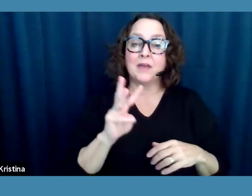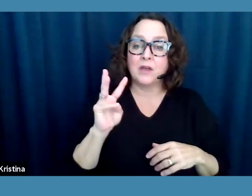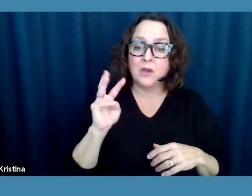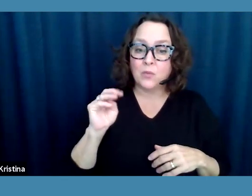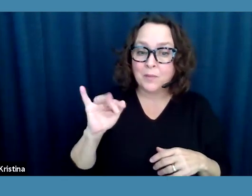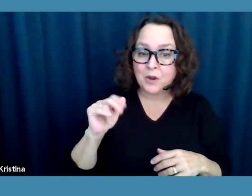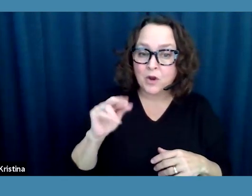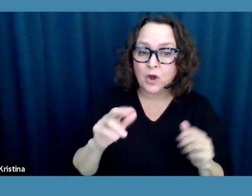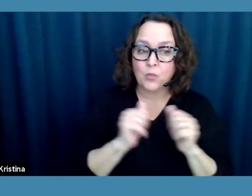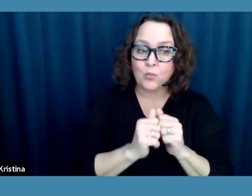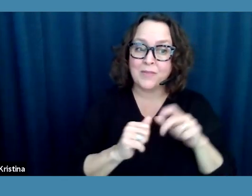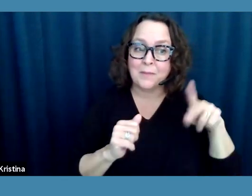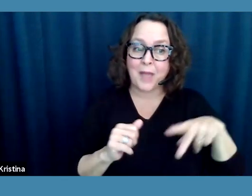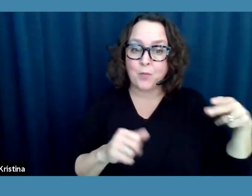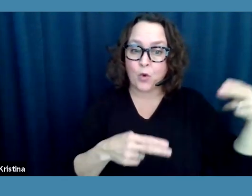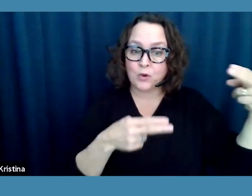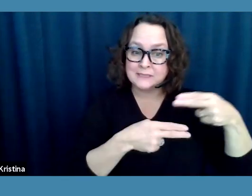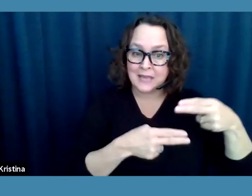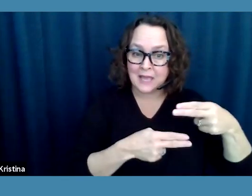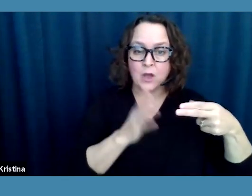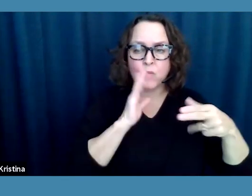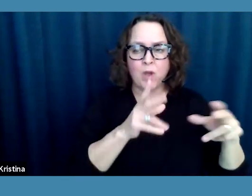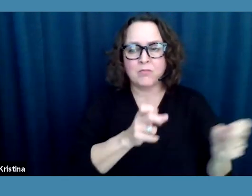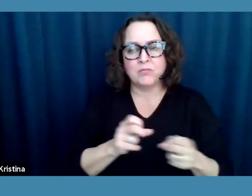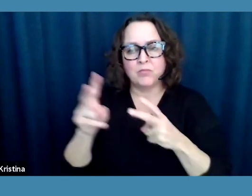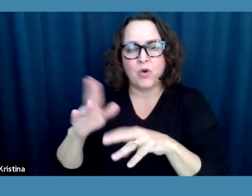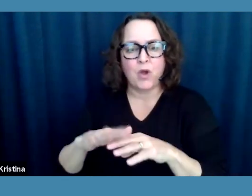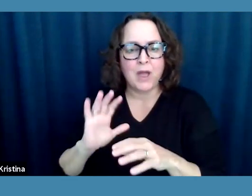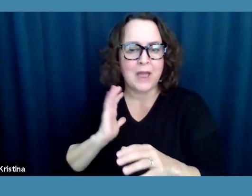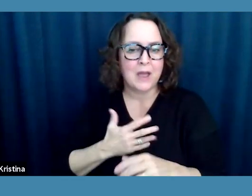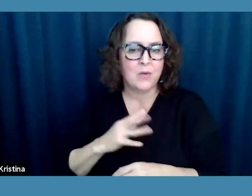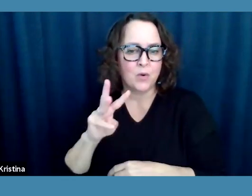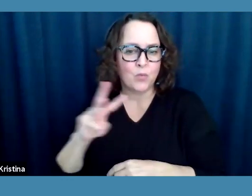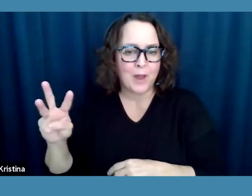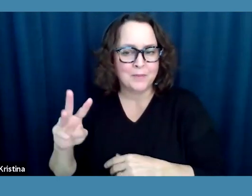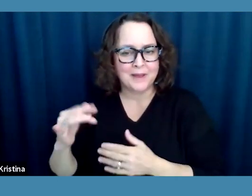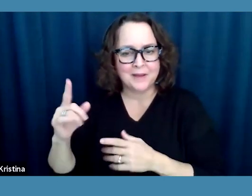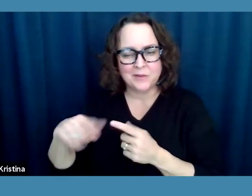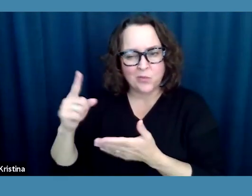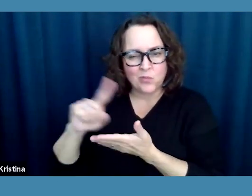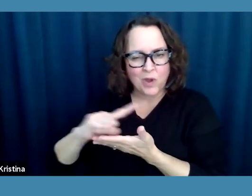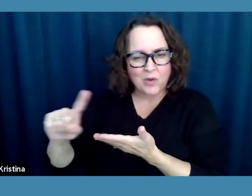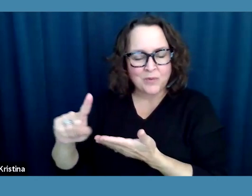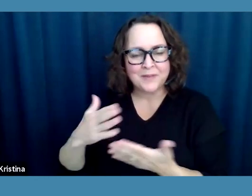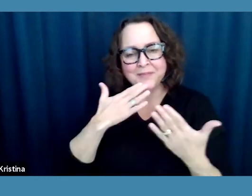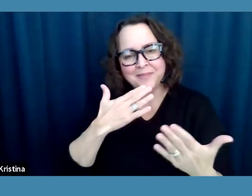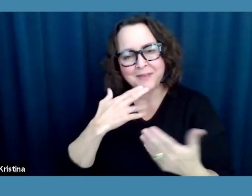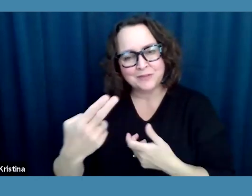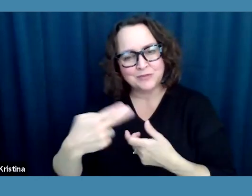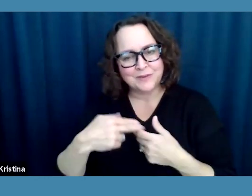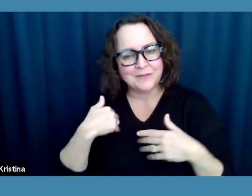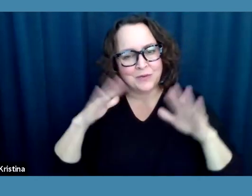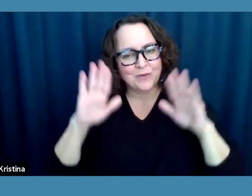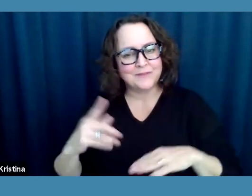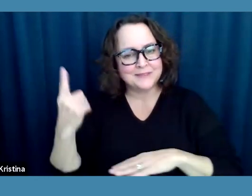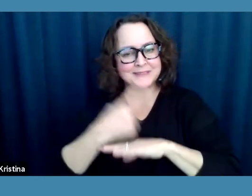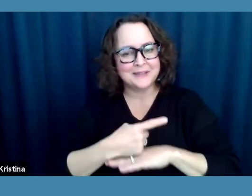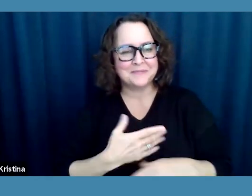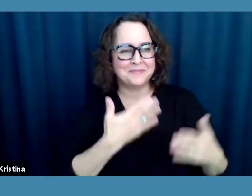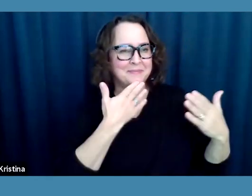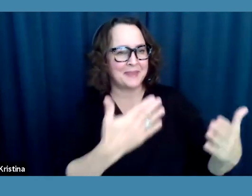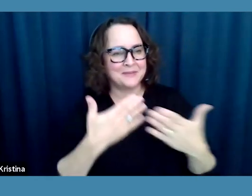website in about a week. And we just want to thank everyone for joining us and have a wonderful day. Thank you.